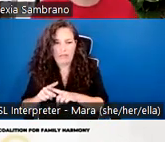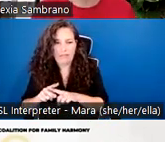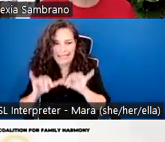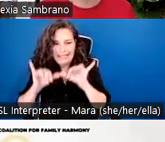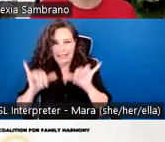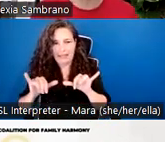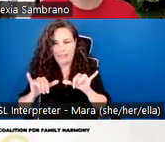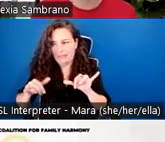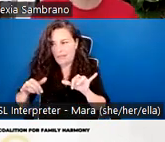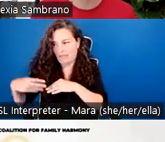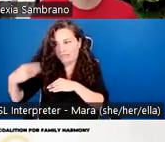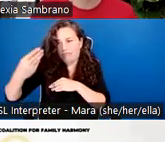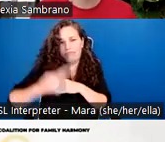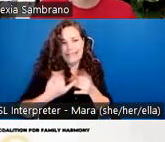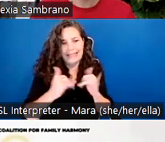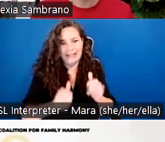still exist.